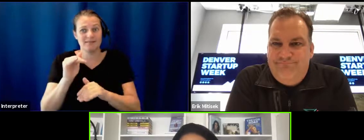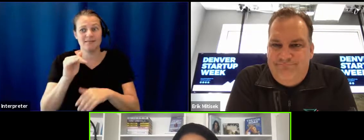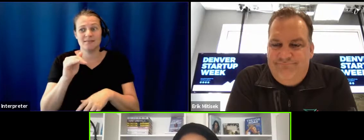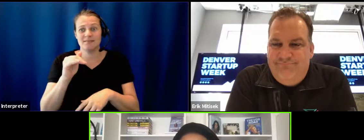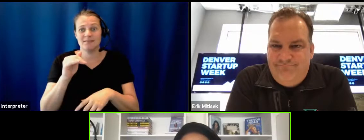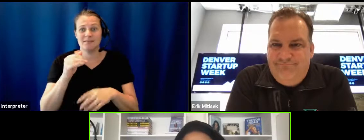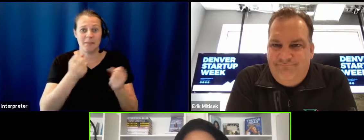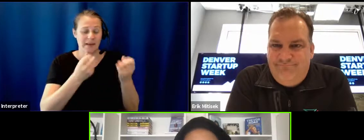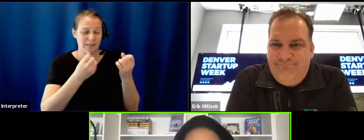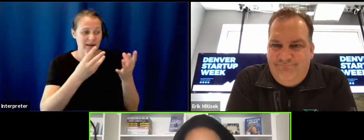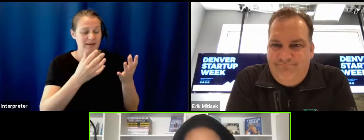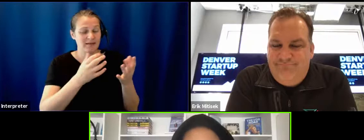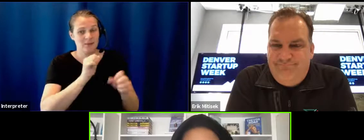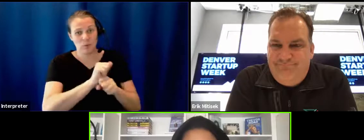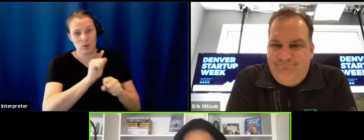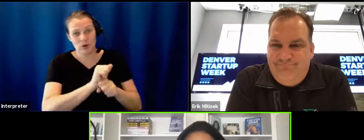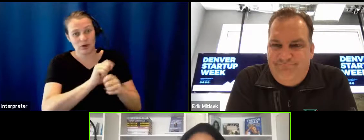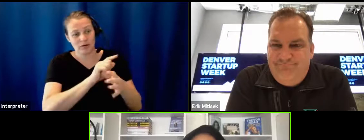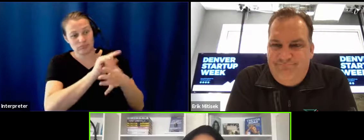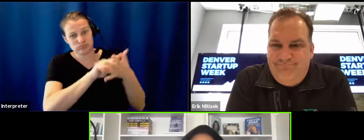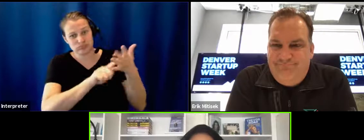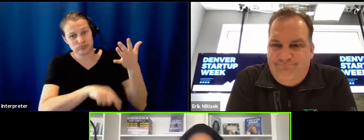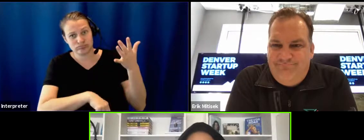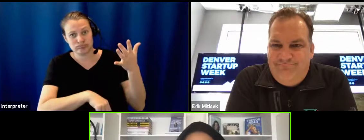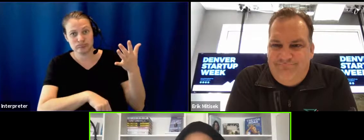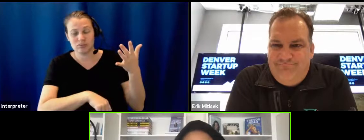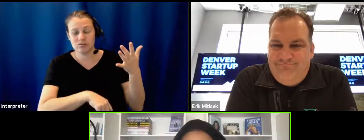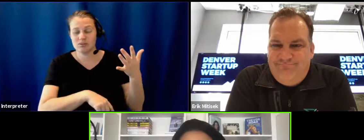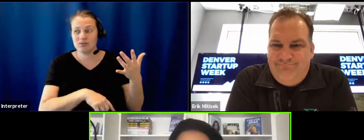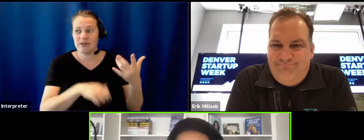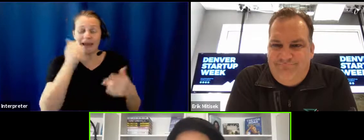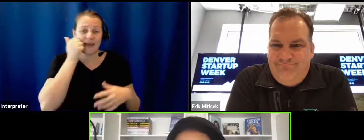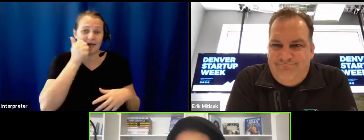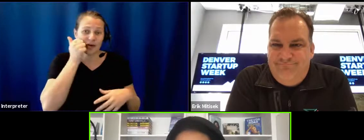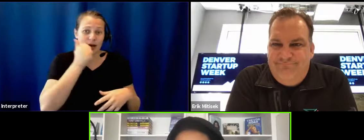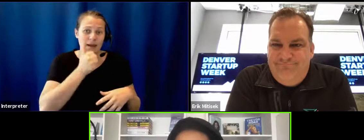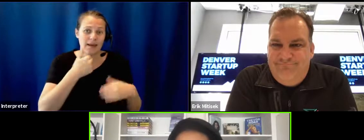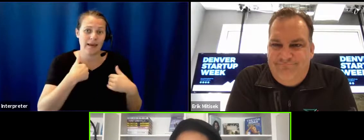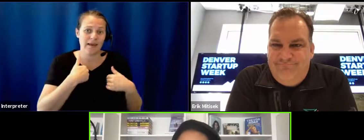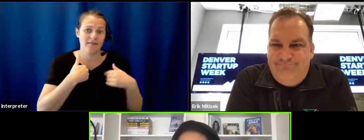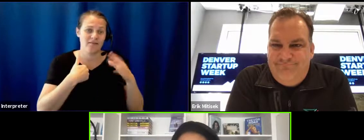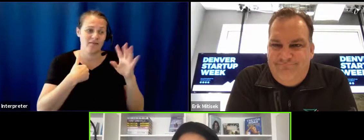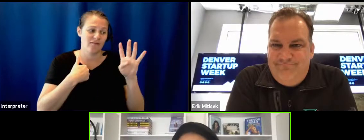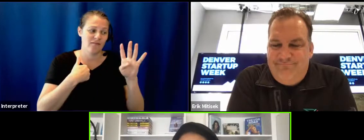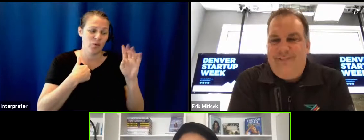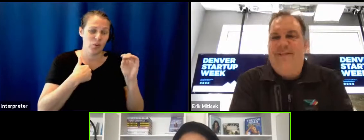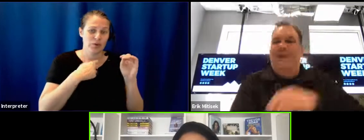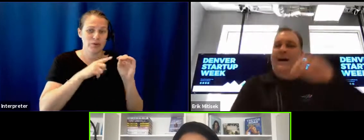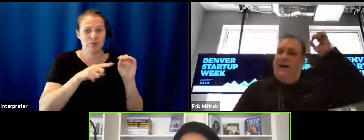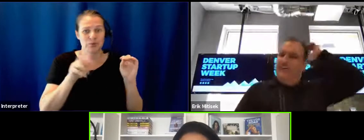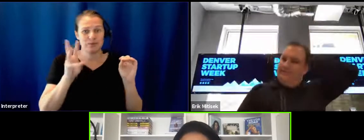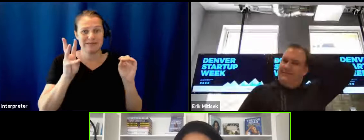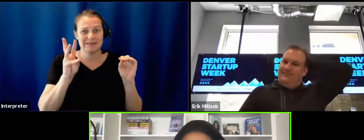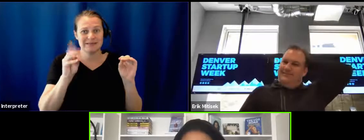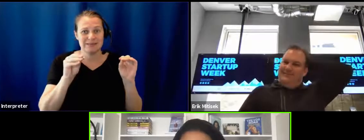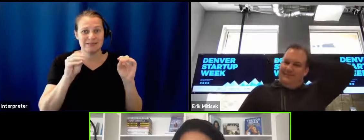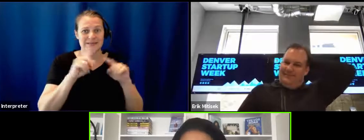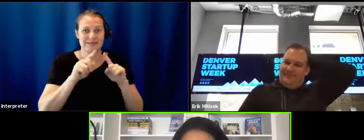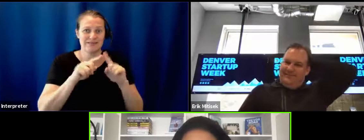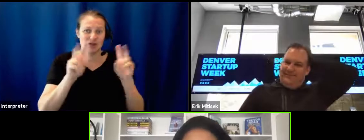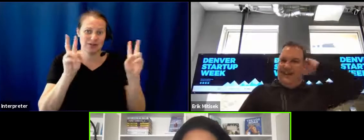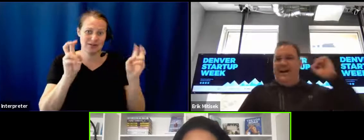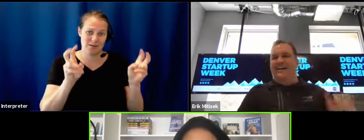have in a given day. In a given day, I'm probably working on anywhere from 40 to 60 different topics that have their own. Oh.